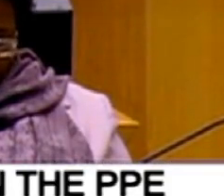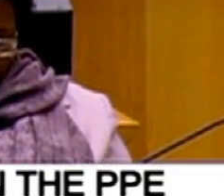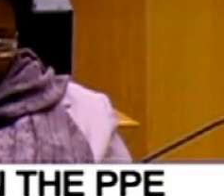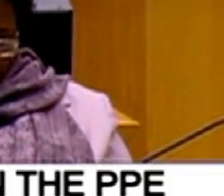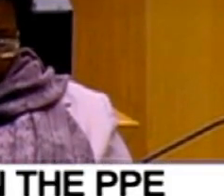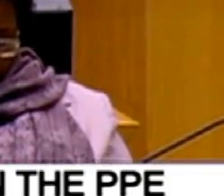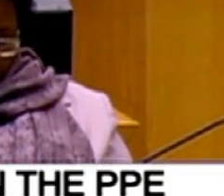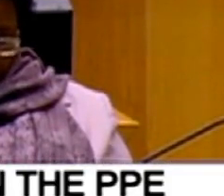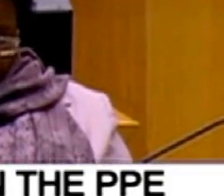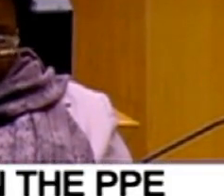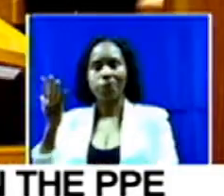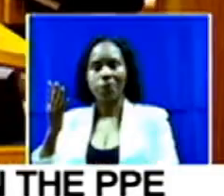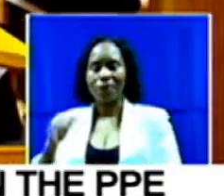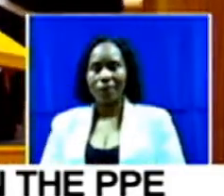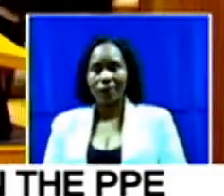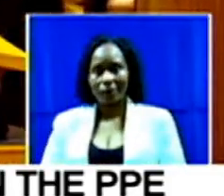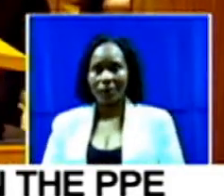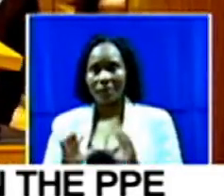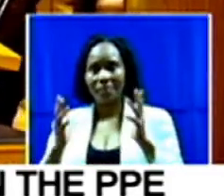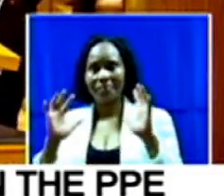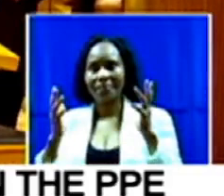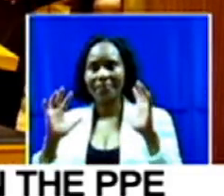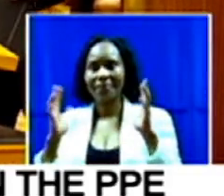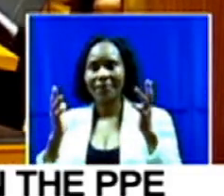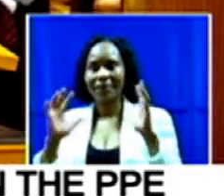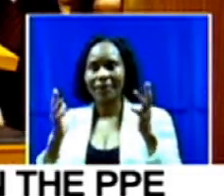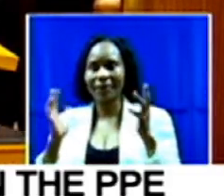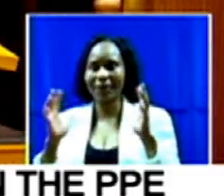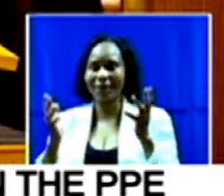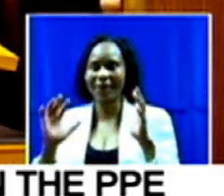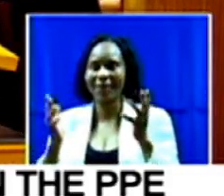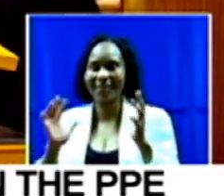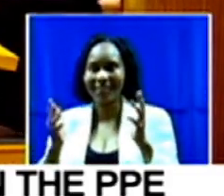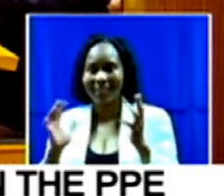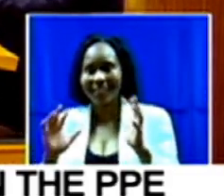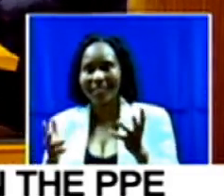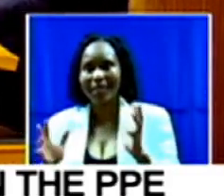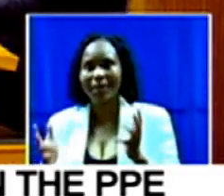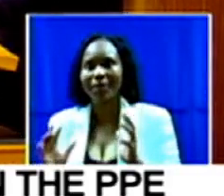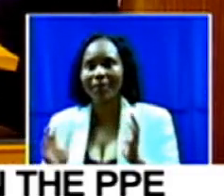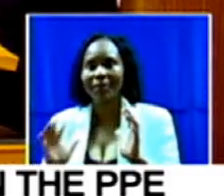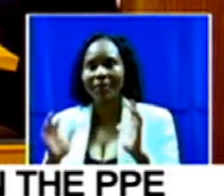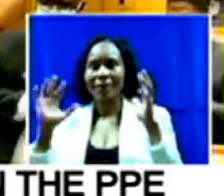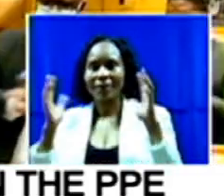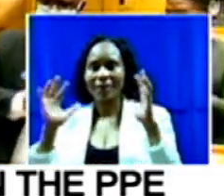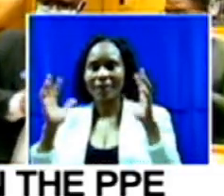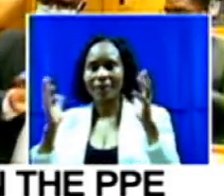office. Majodina has also indicated that she will subject herself to a parliamentary ethics probe if